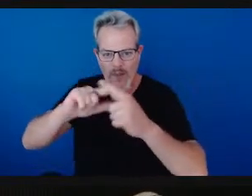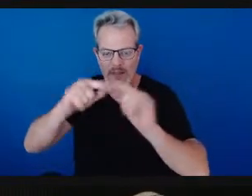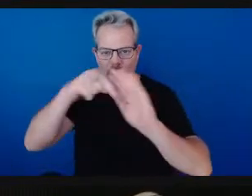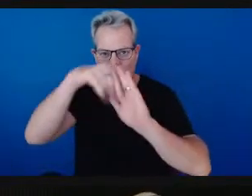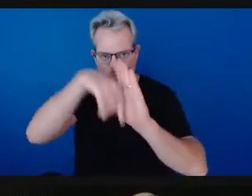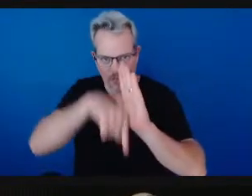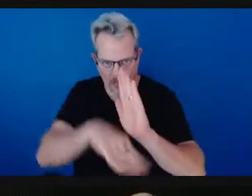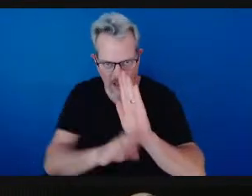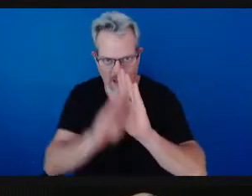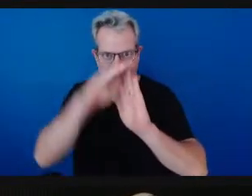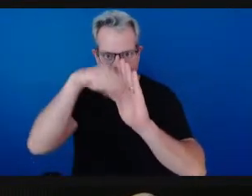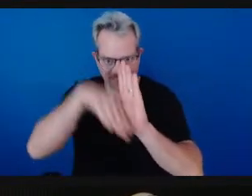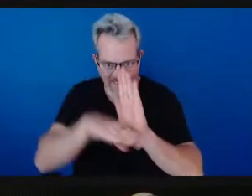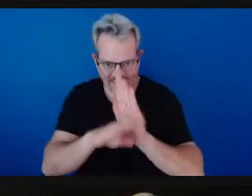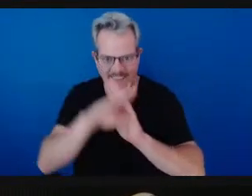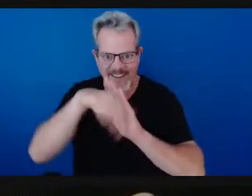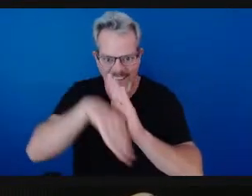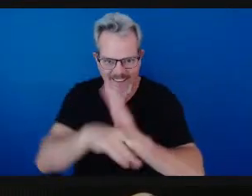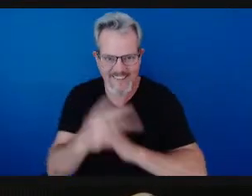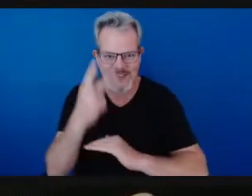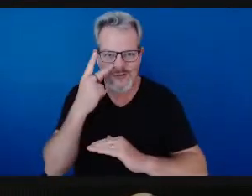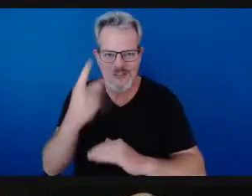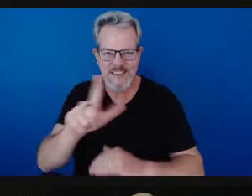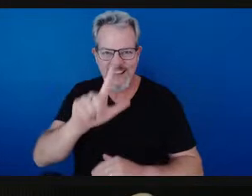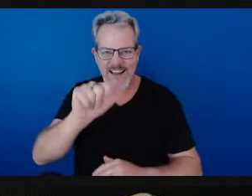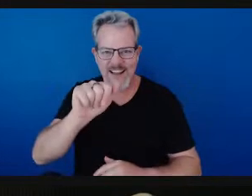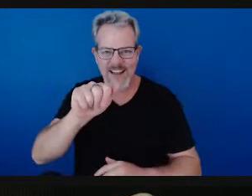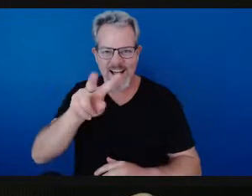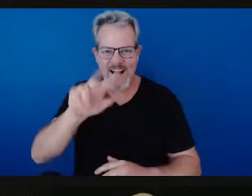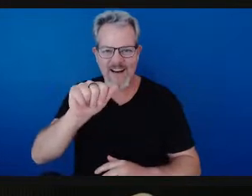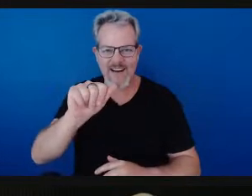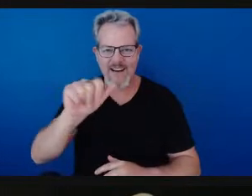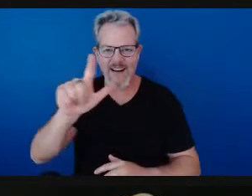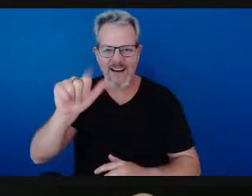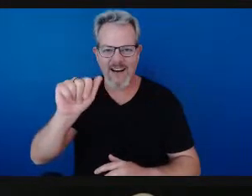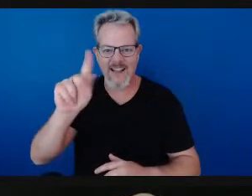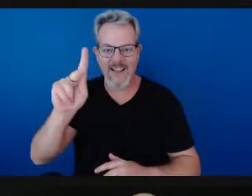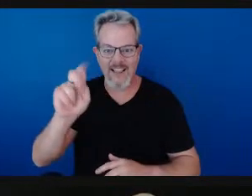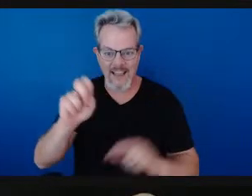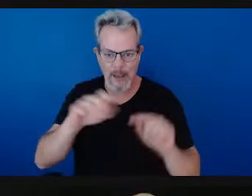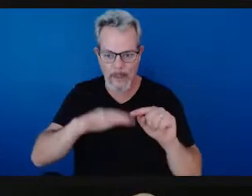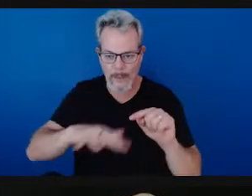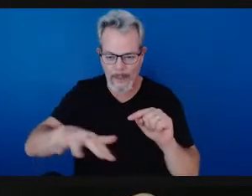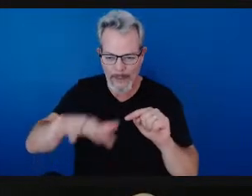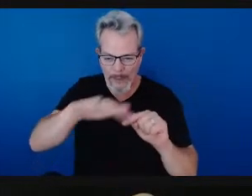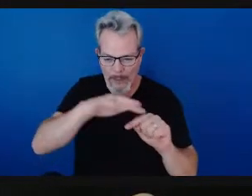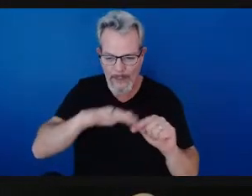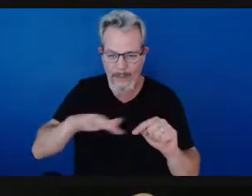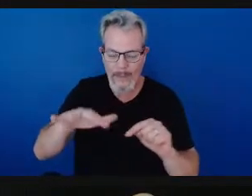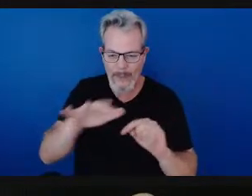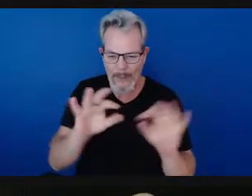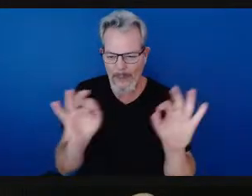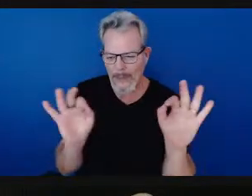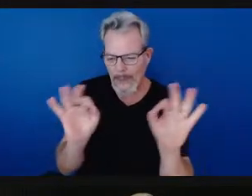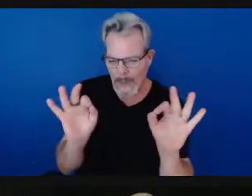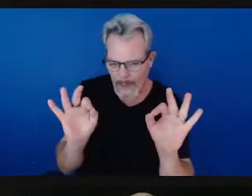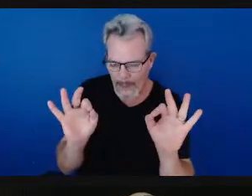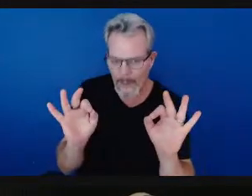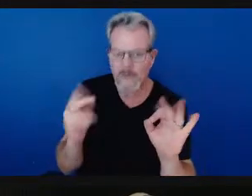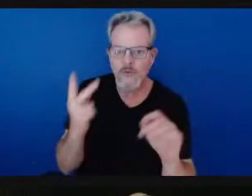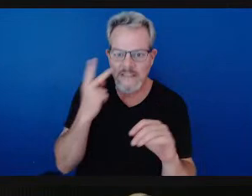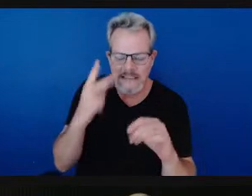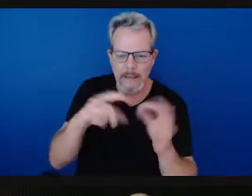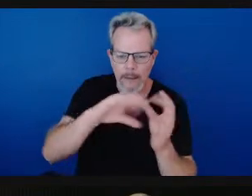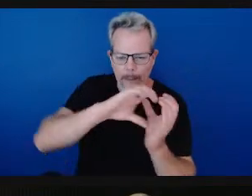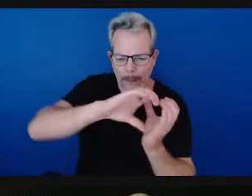you see just the edge of the lava lake. And you see it just all through here. And just a little bit, there is an arm that goes off in this